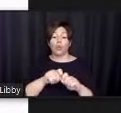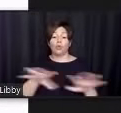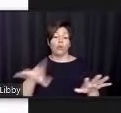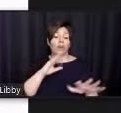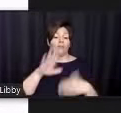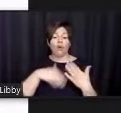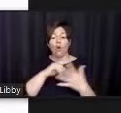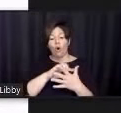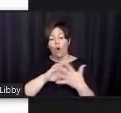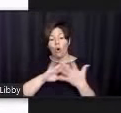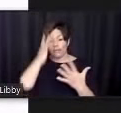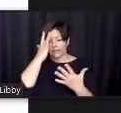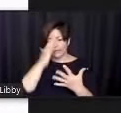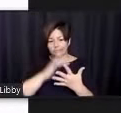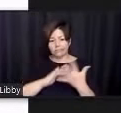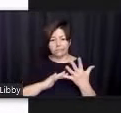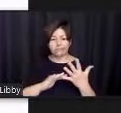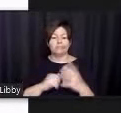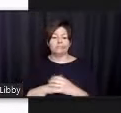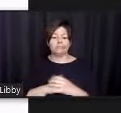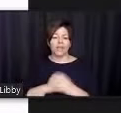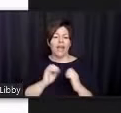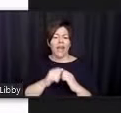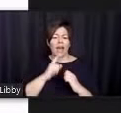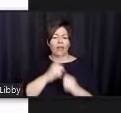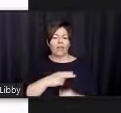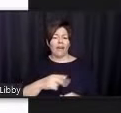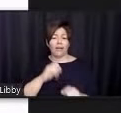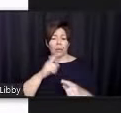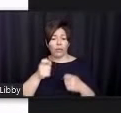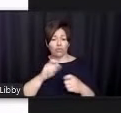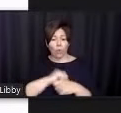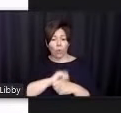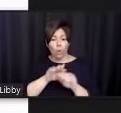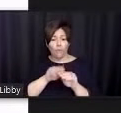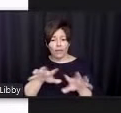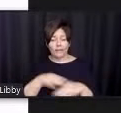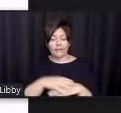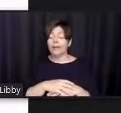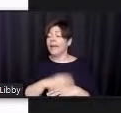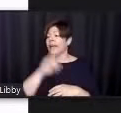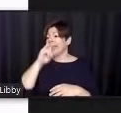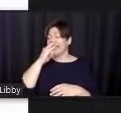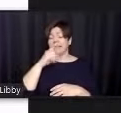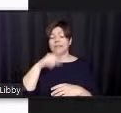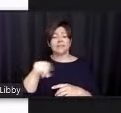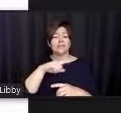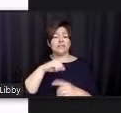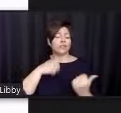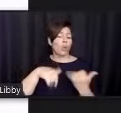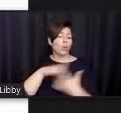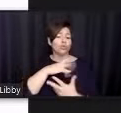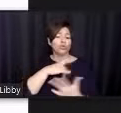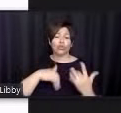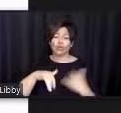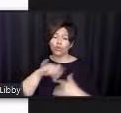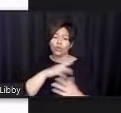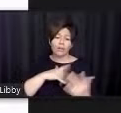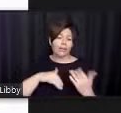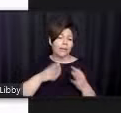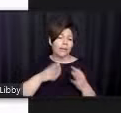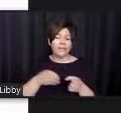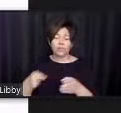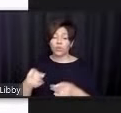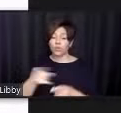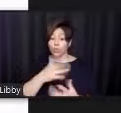chicken pox, how the hell are they going to control for COVID-19? Kids by nature, on the whole, are social individuals. Some of you, I know, have seen